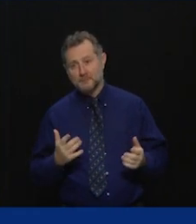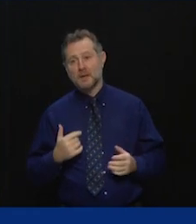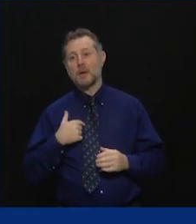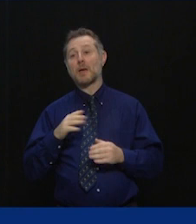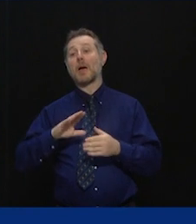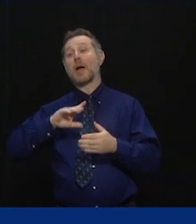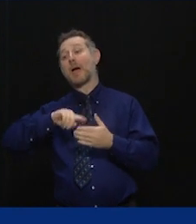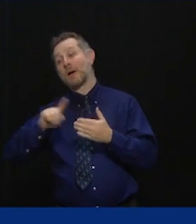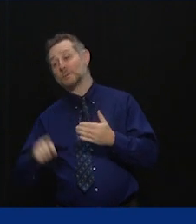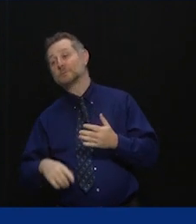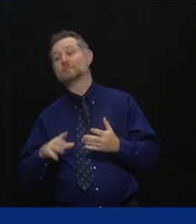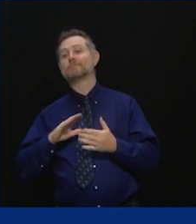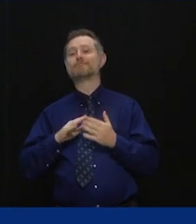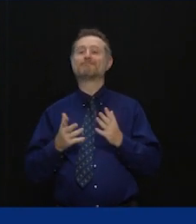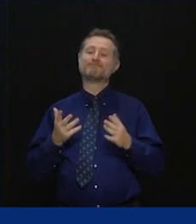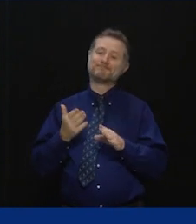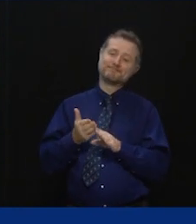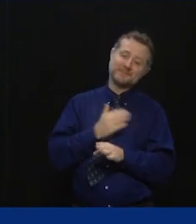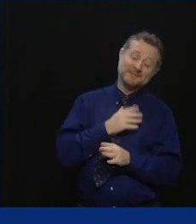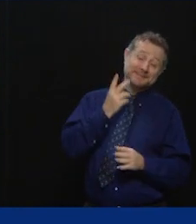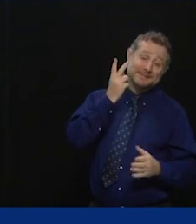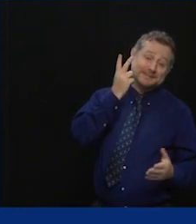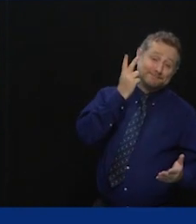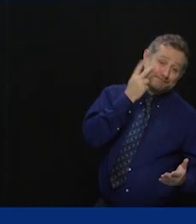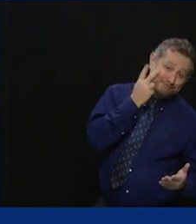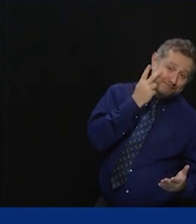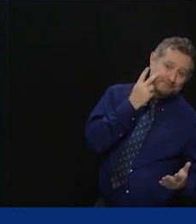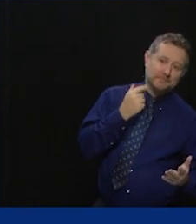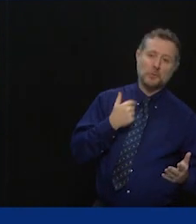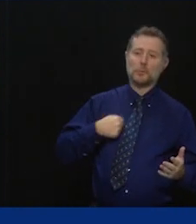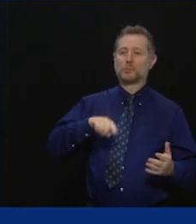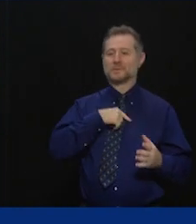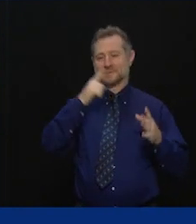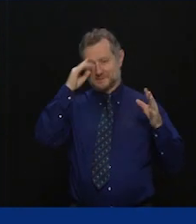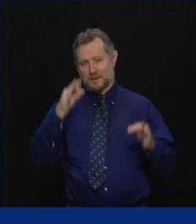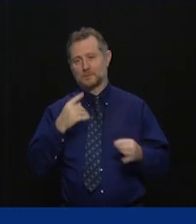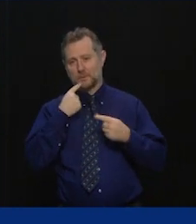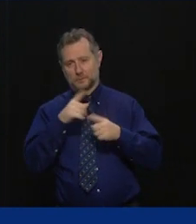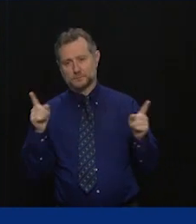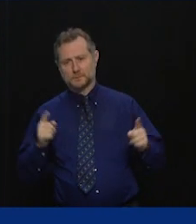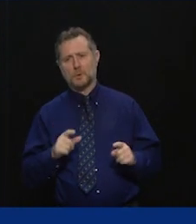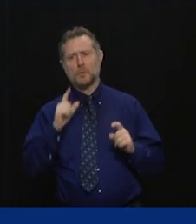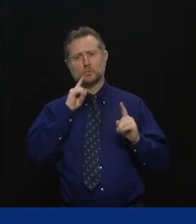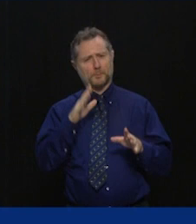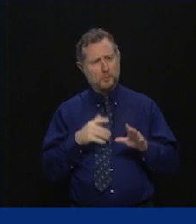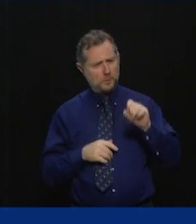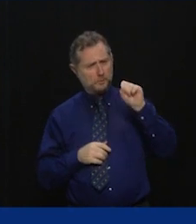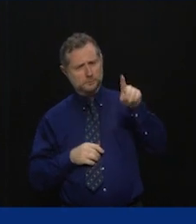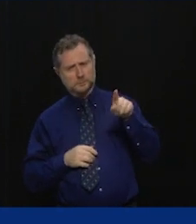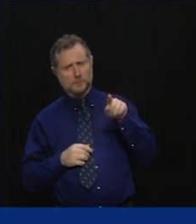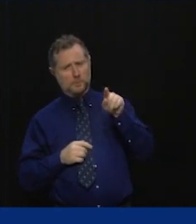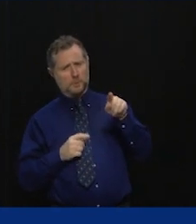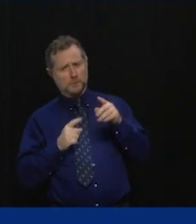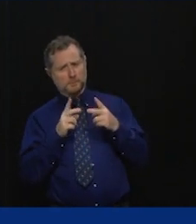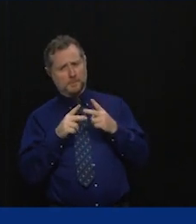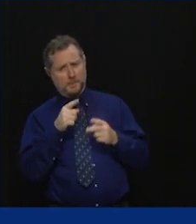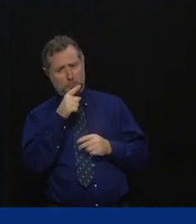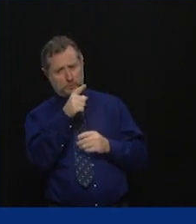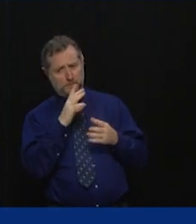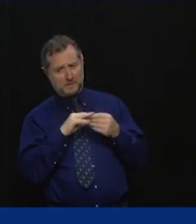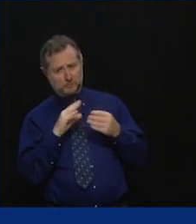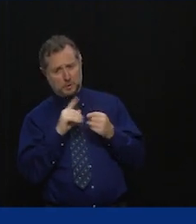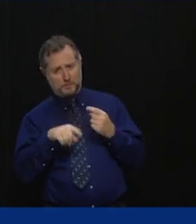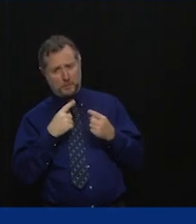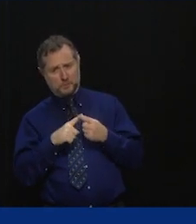And I assure you, I'll make sure everyone knows about it. One question. Governor Hochul, just two questions. First, you mentioned about talking to